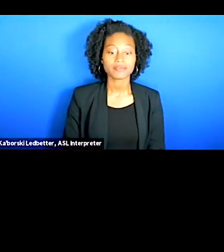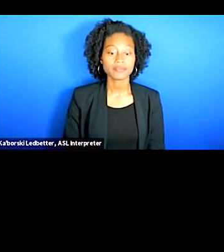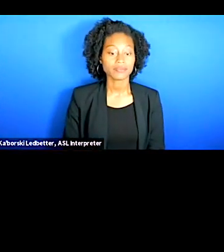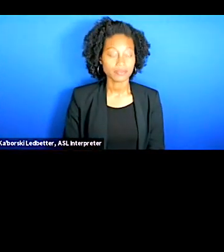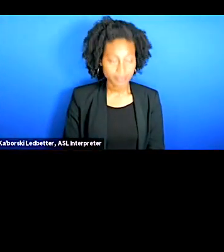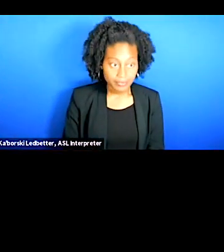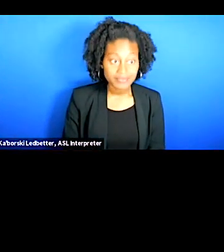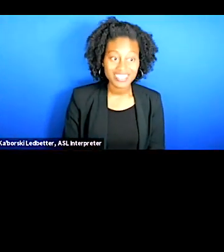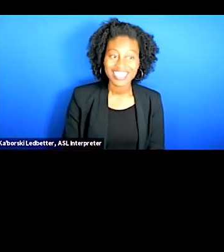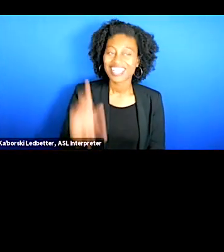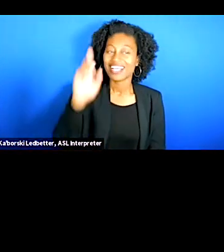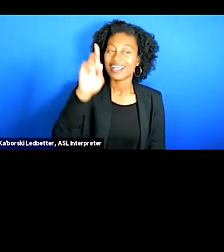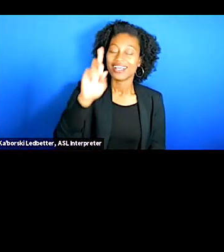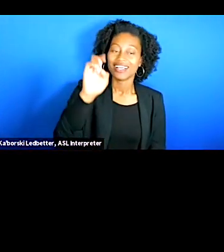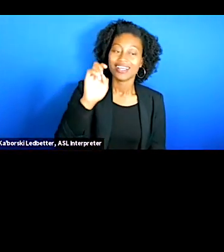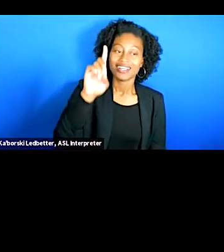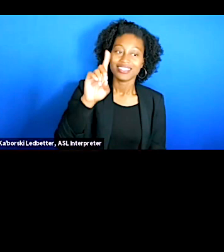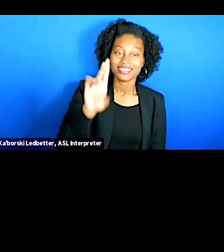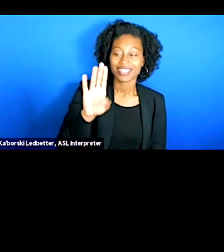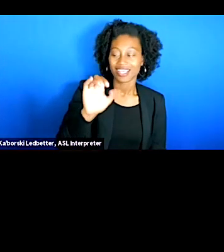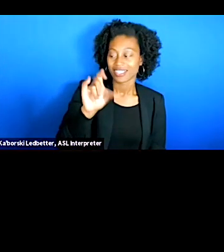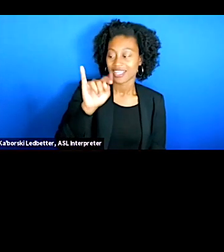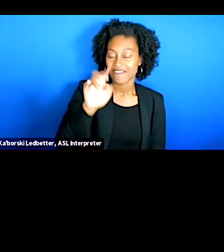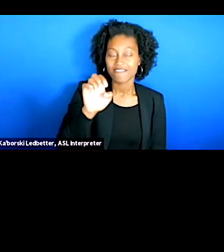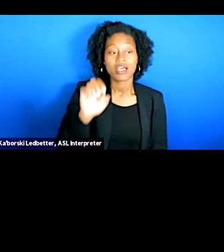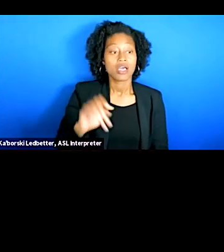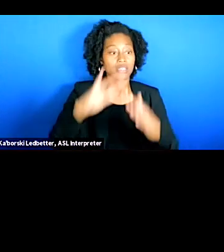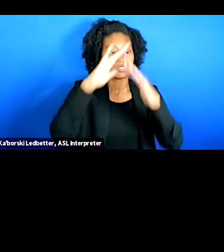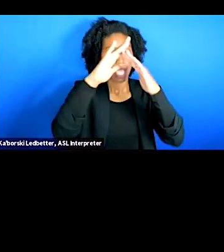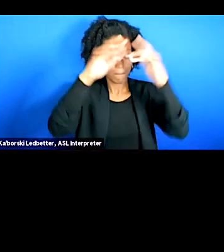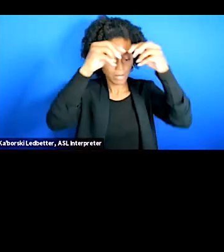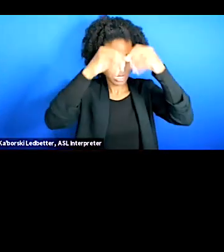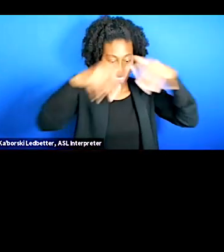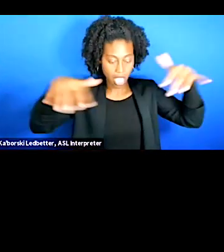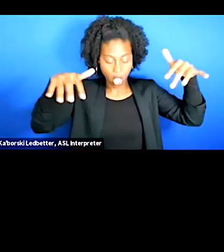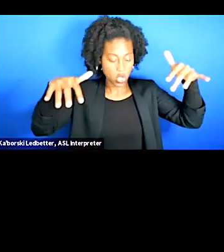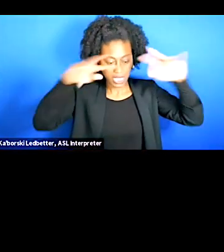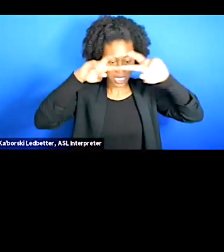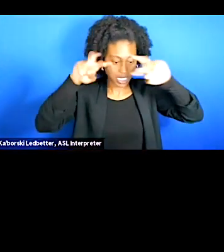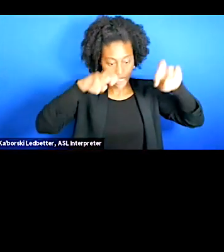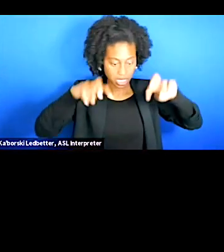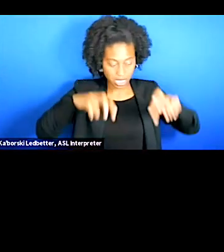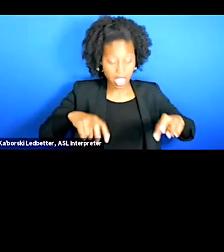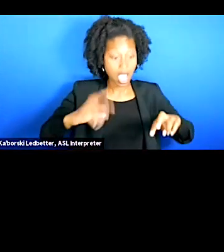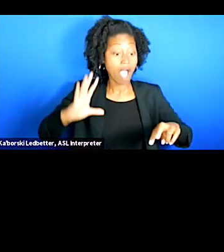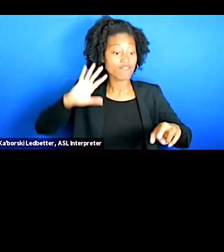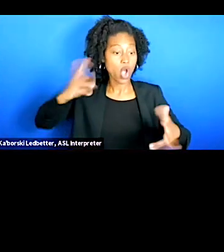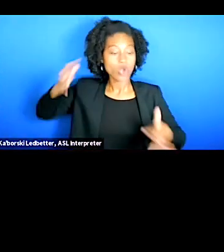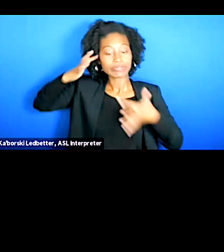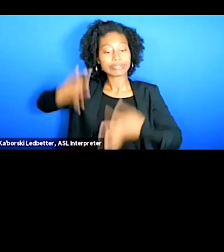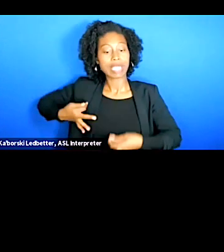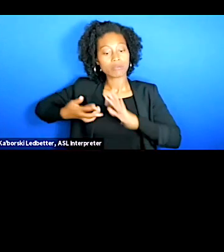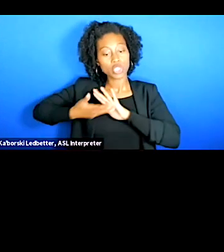Deductive coding is a top-down method by which you use predetermined codes based on